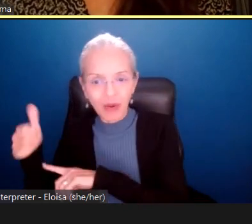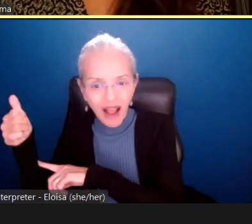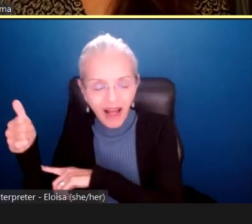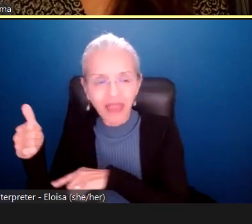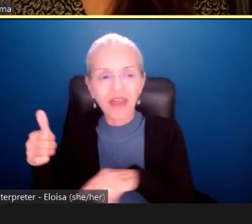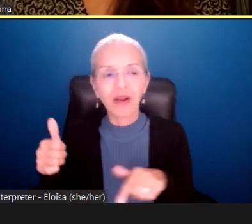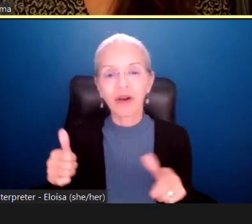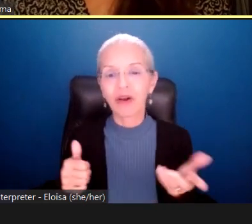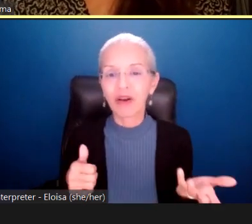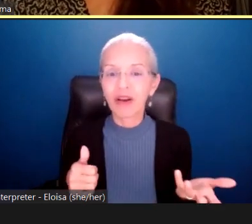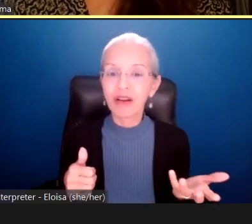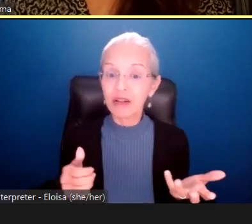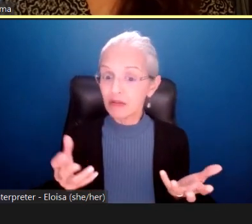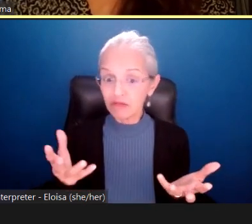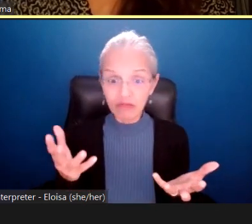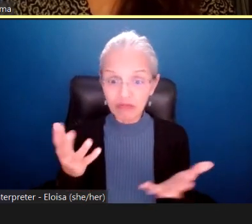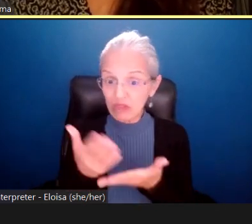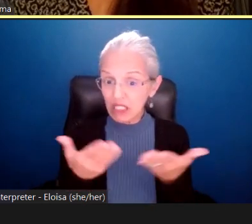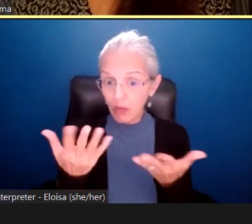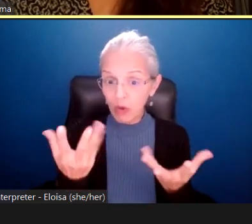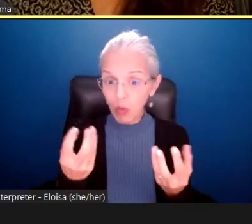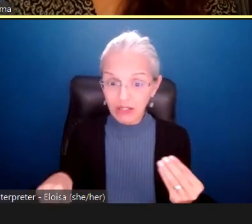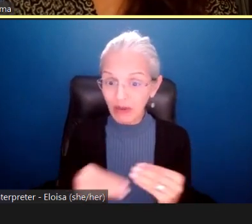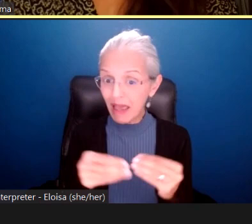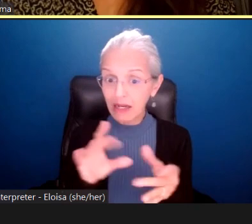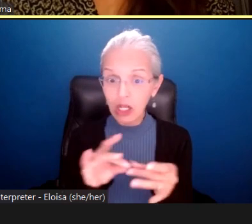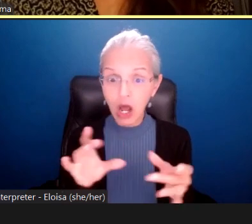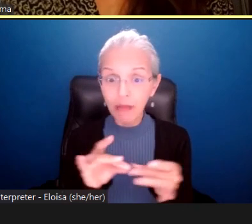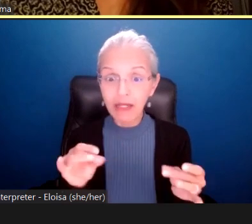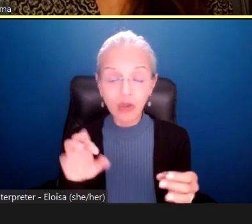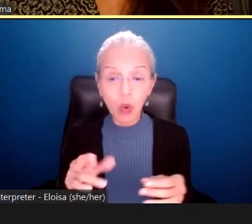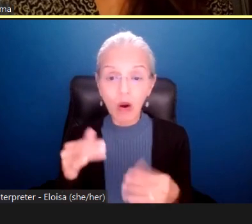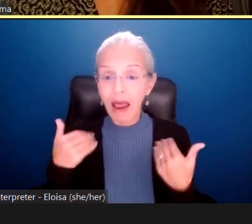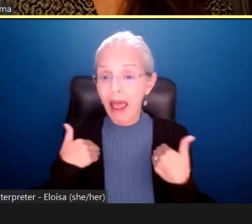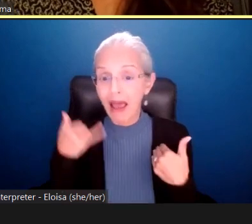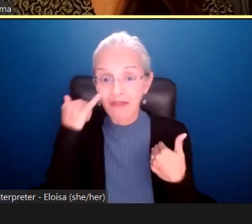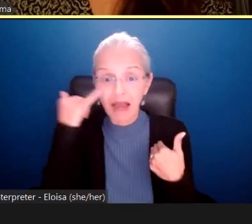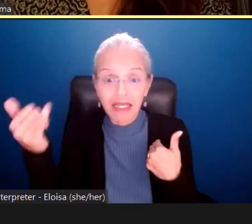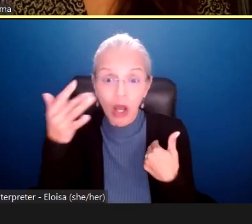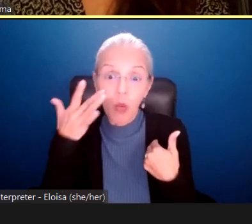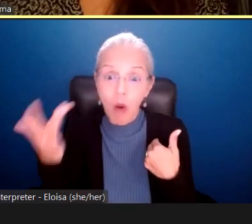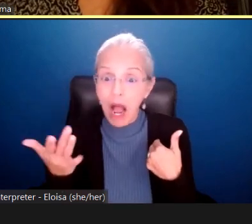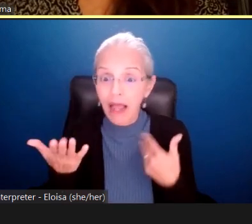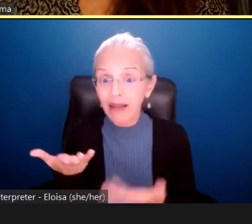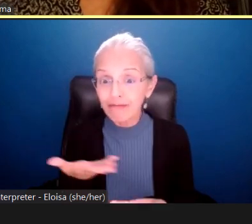add comments to this one? Or may have idea of why this is so?